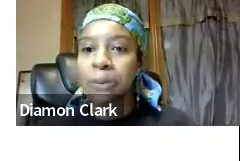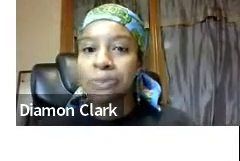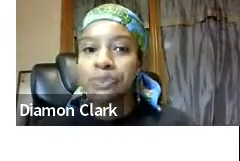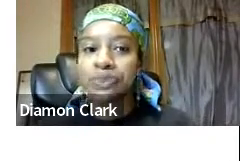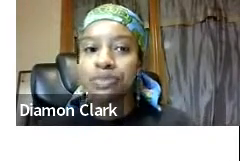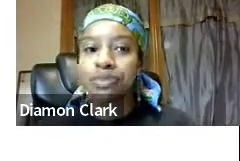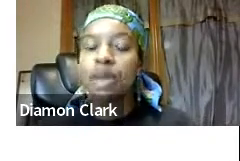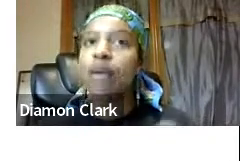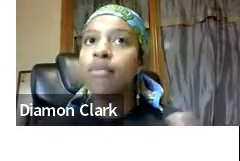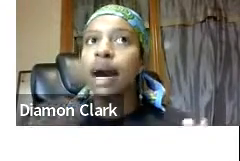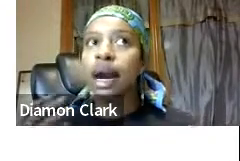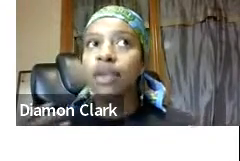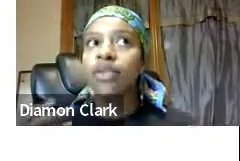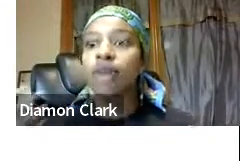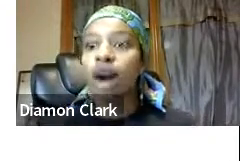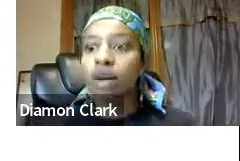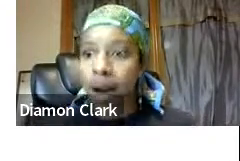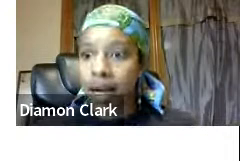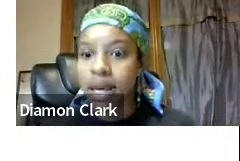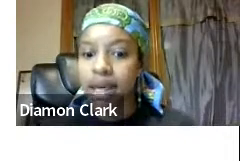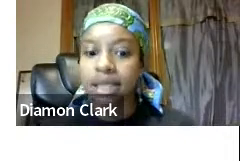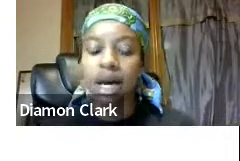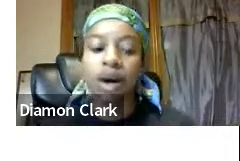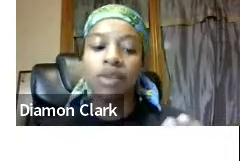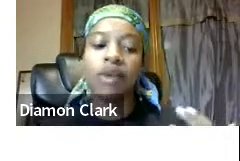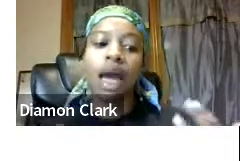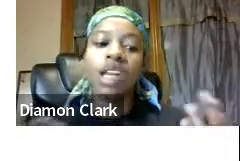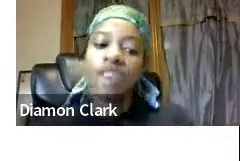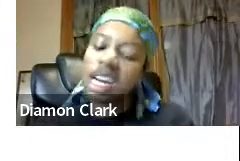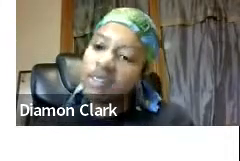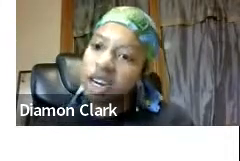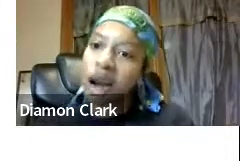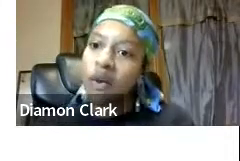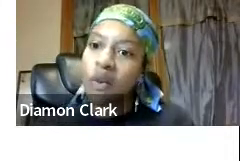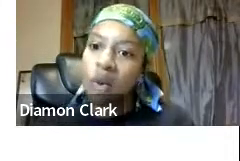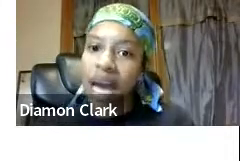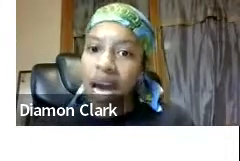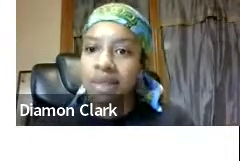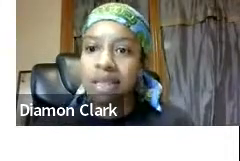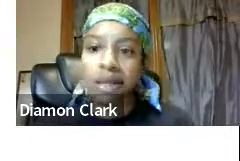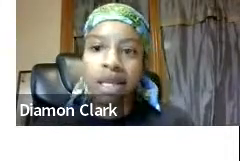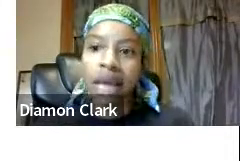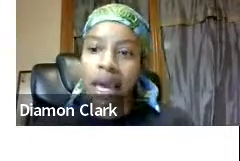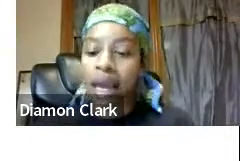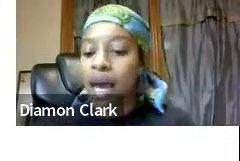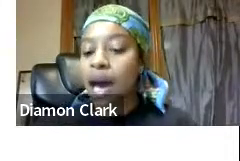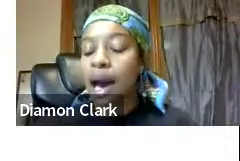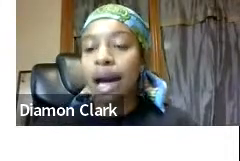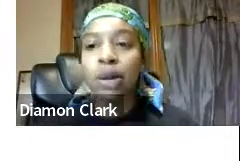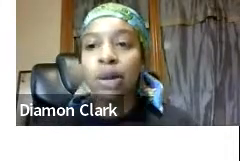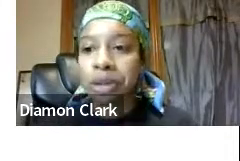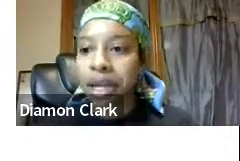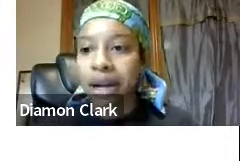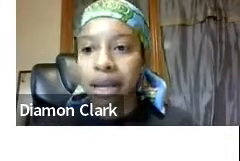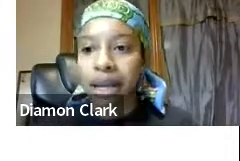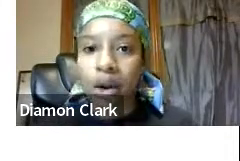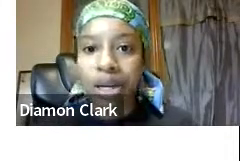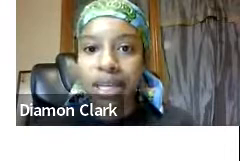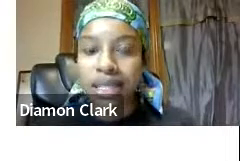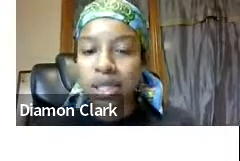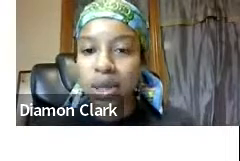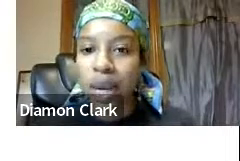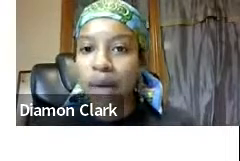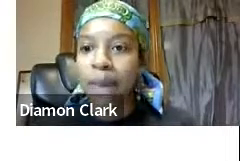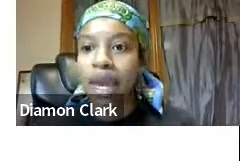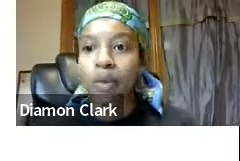recorded my thought process of trying to figure out what I was looking at. I uploaded